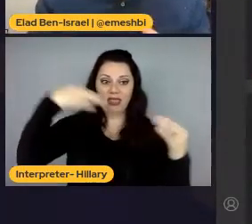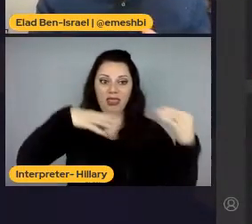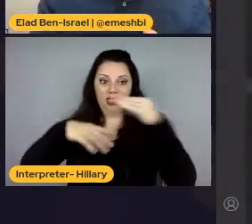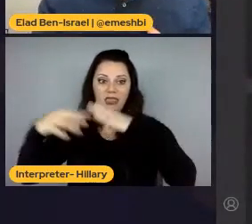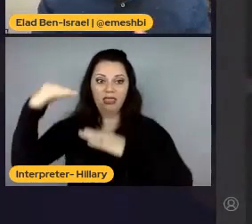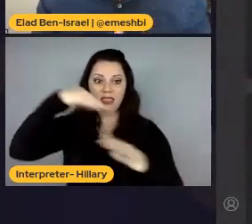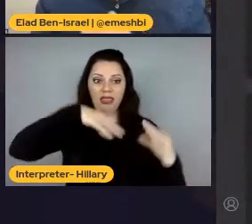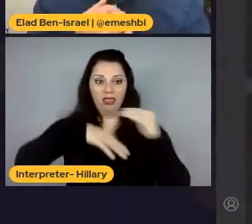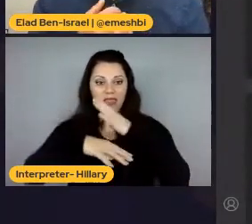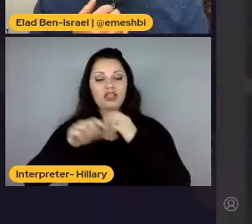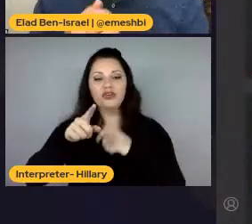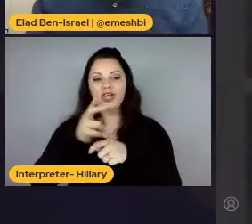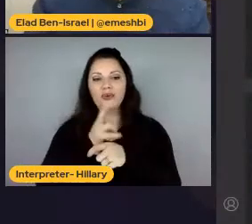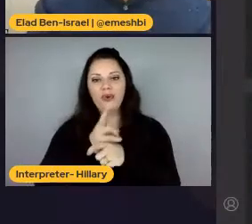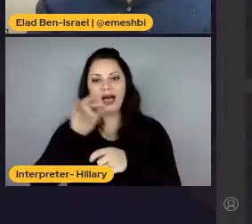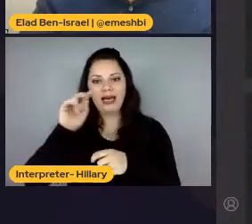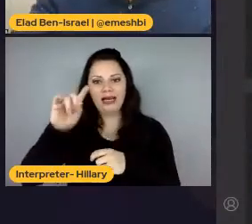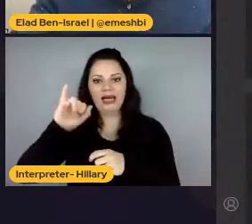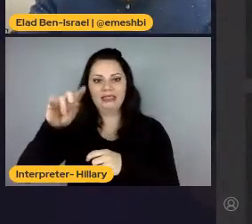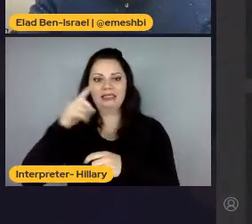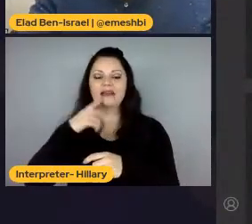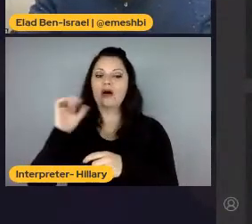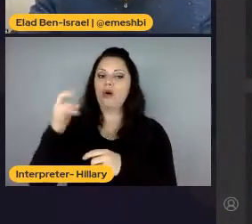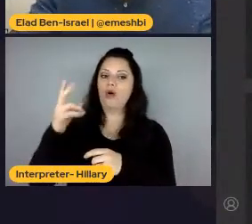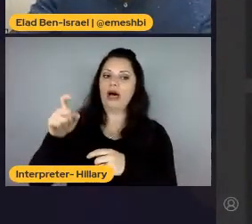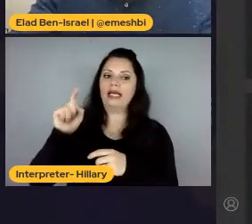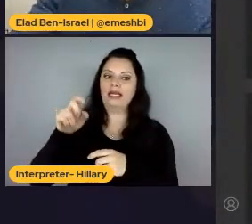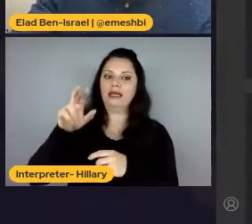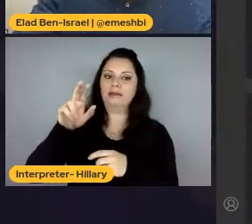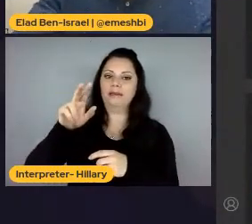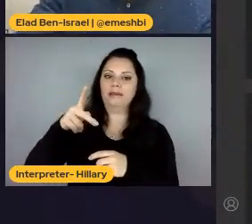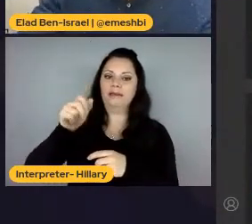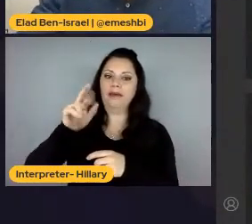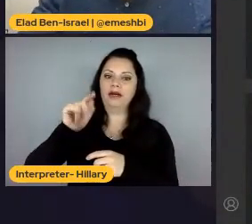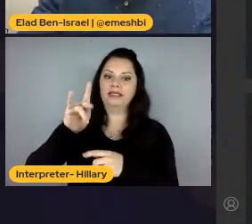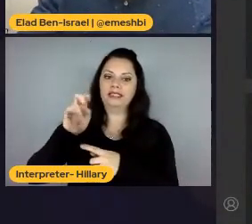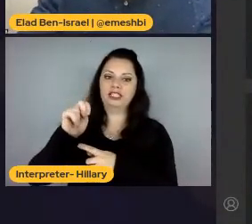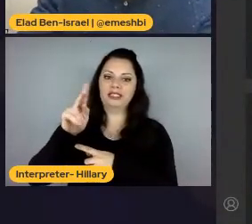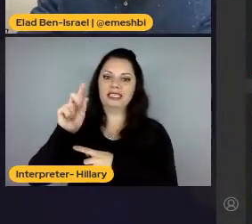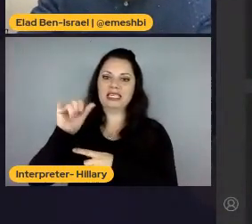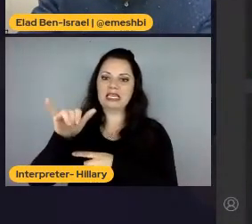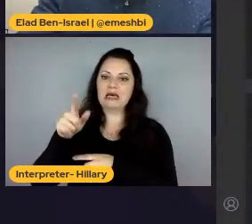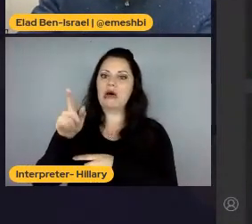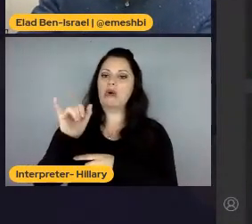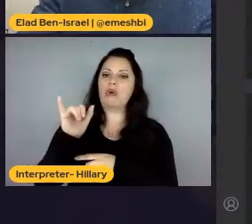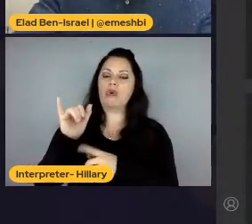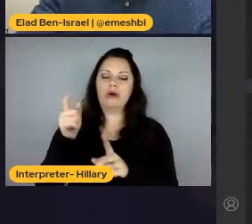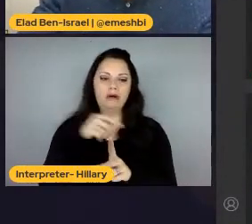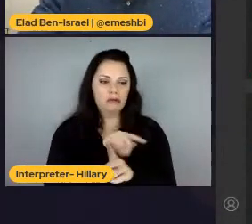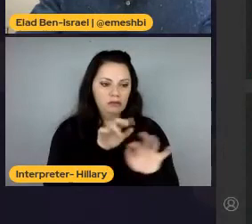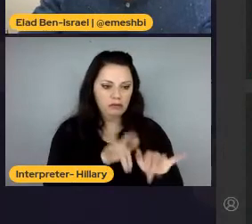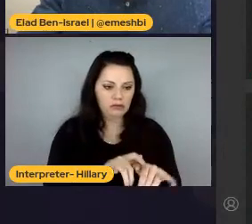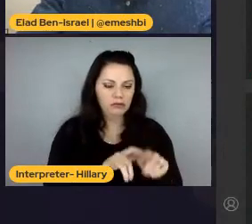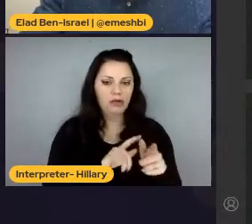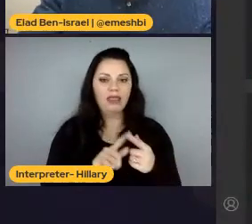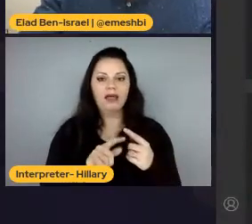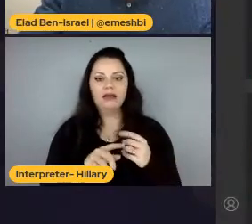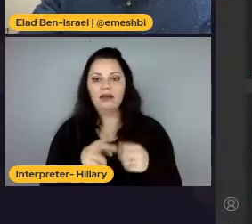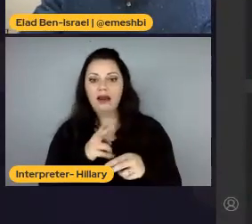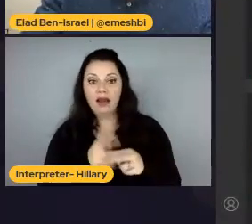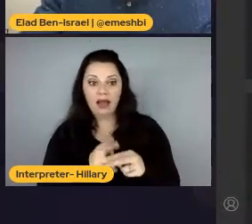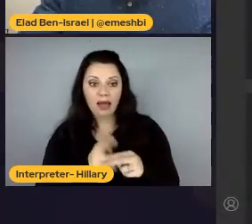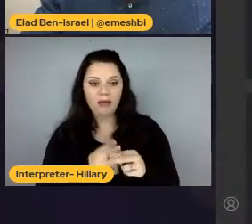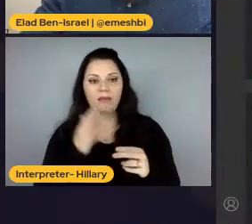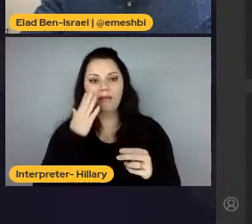just use your IDE to say, oh, I need the partition key here. Okay, partition key. And then the name of it I know